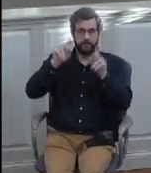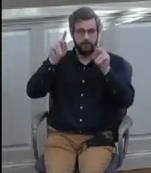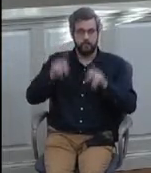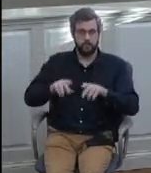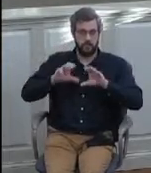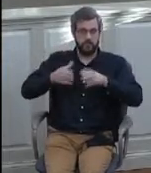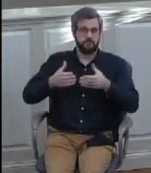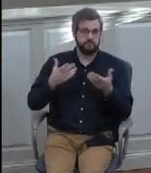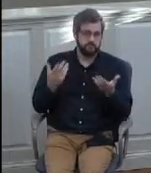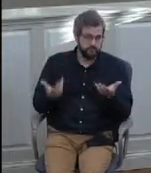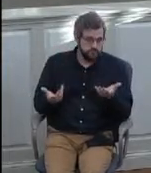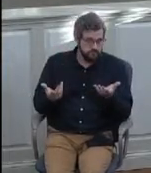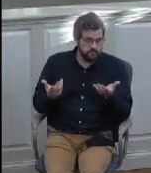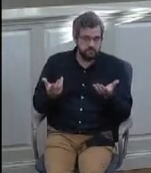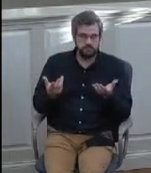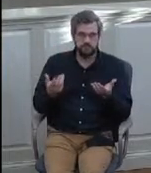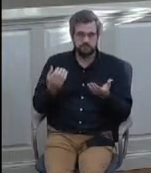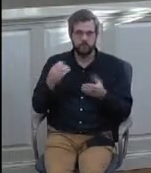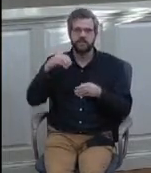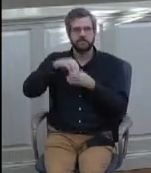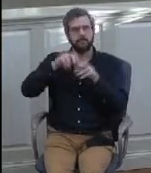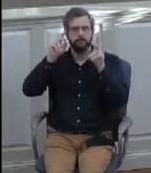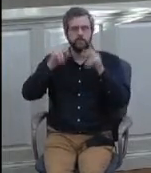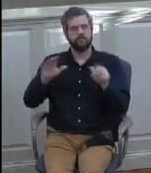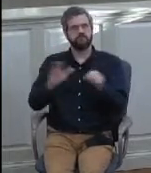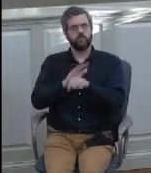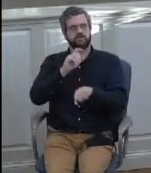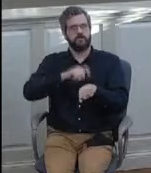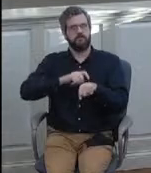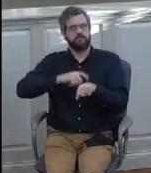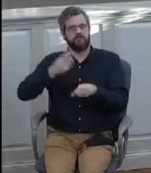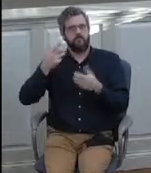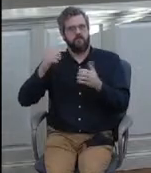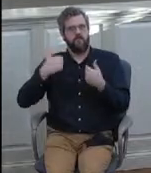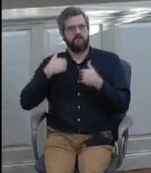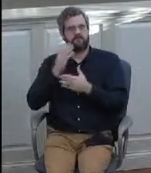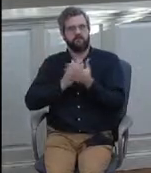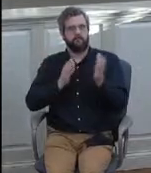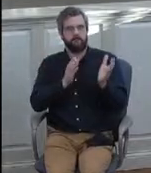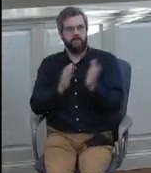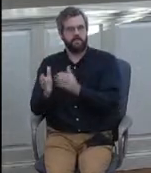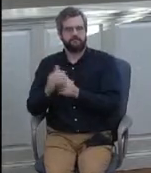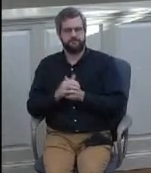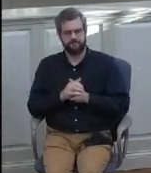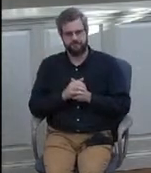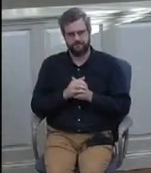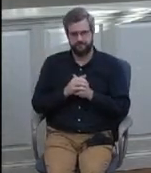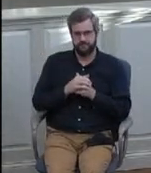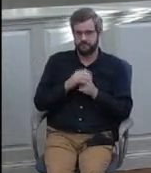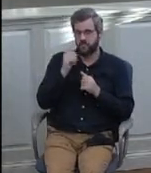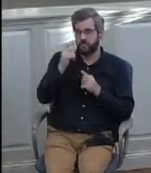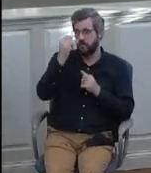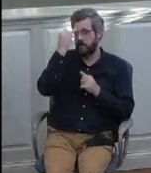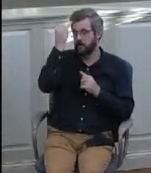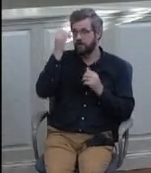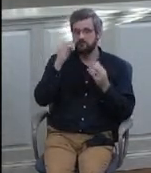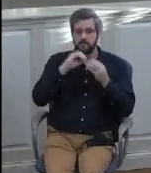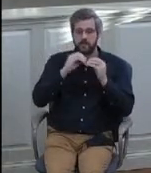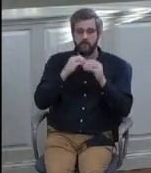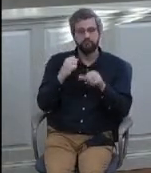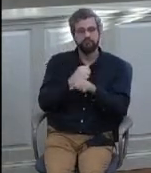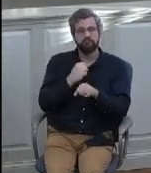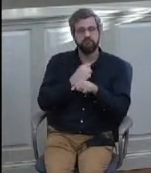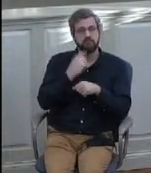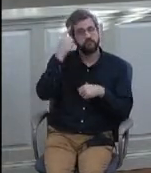that happens, or in person full time. I know they're already working on some plans like that. Give you an idea on our numbers for